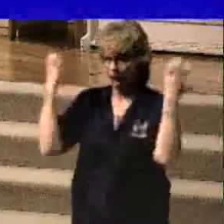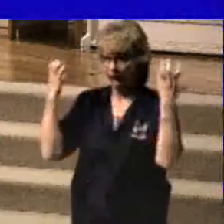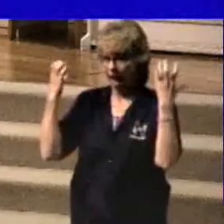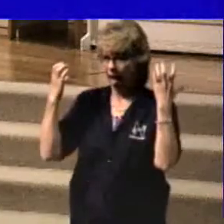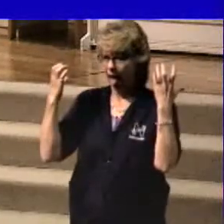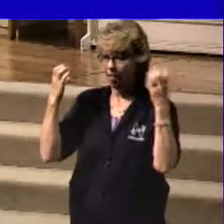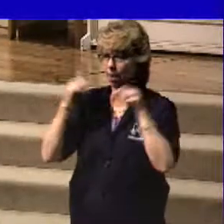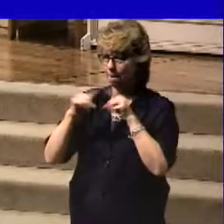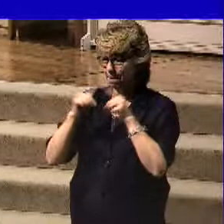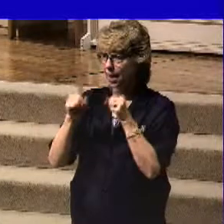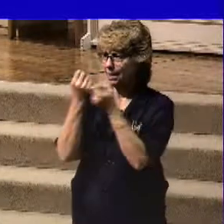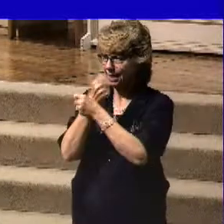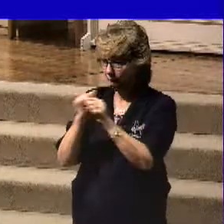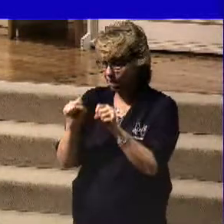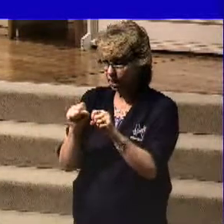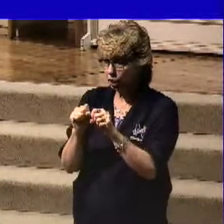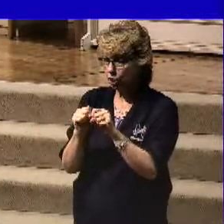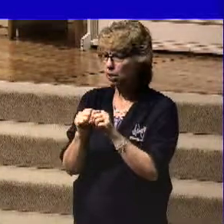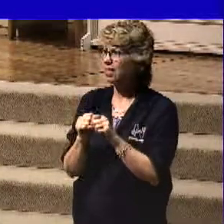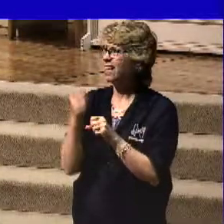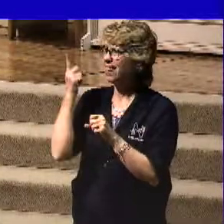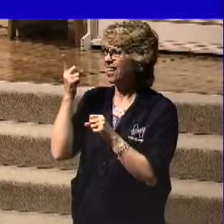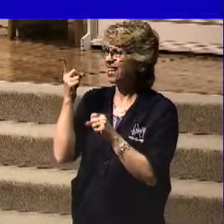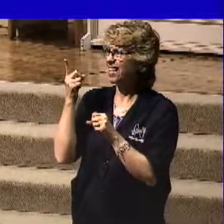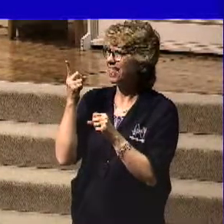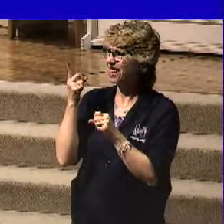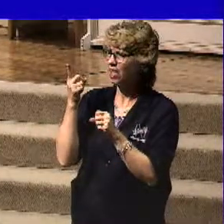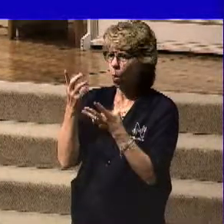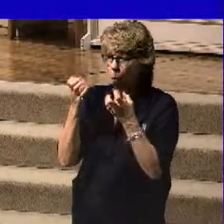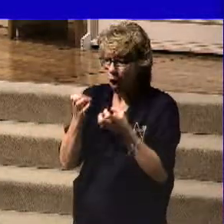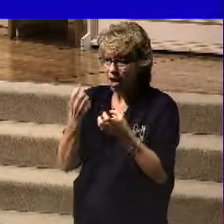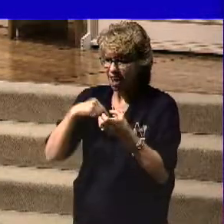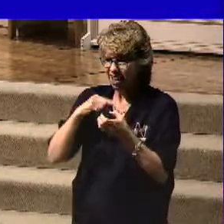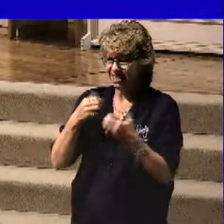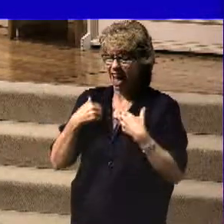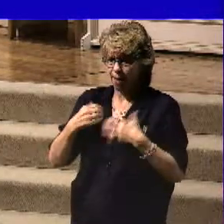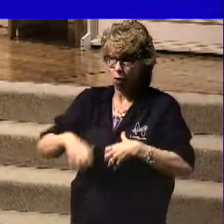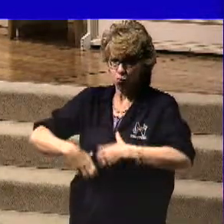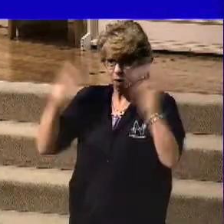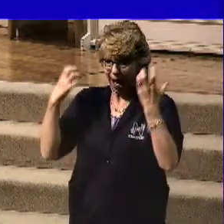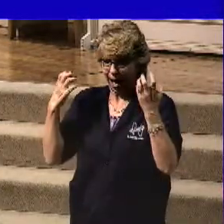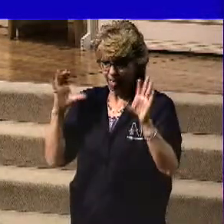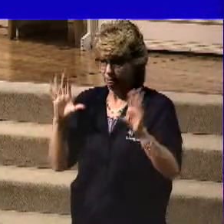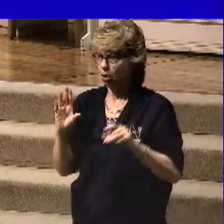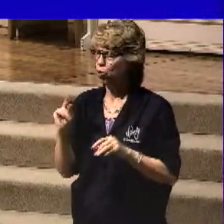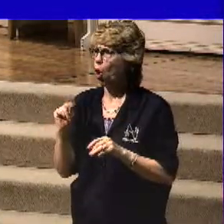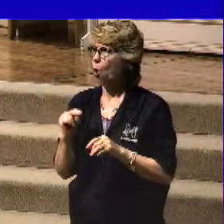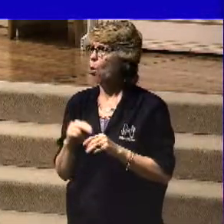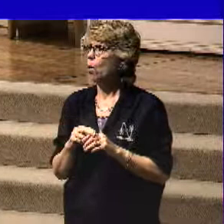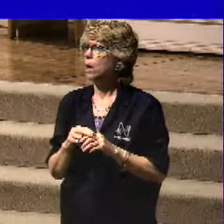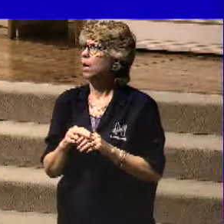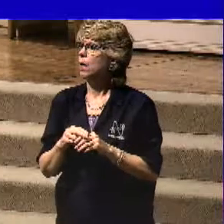Lord Jesus Christ. He's not appointed us to wrath. And yet, Revelation 6:17 describes